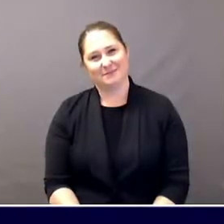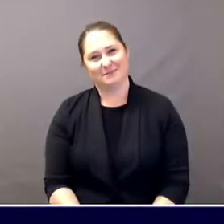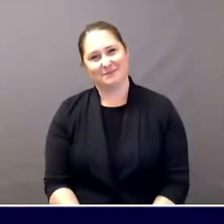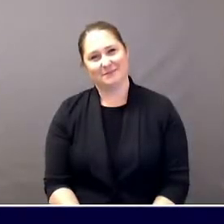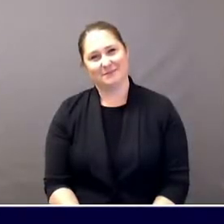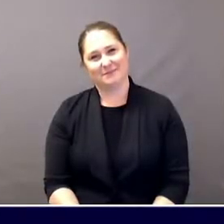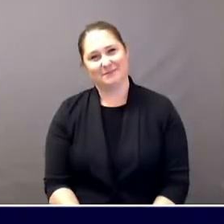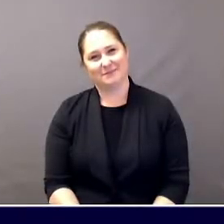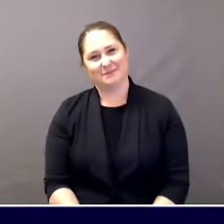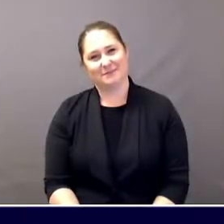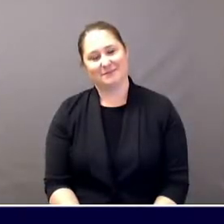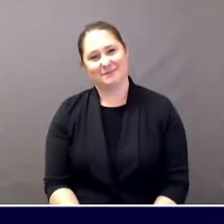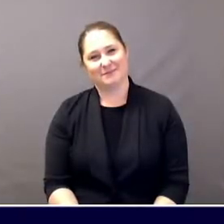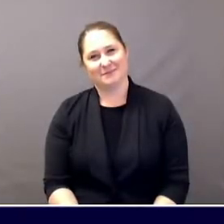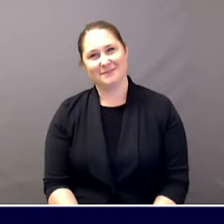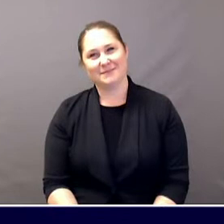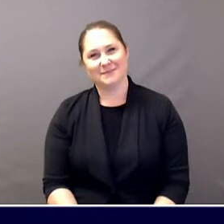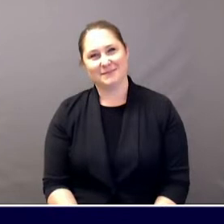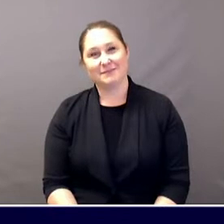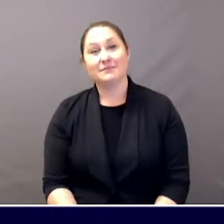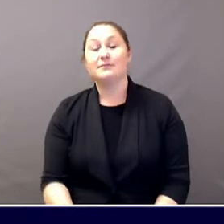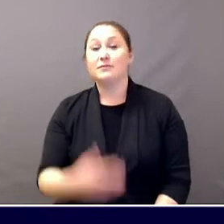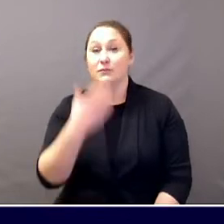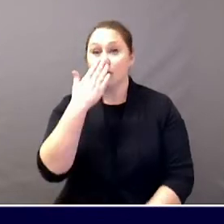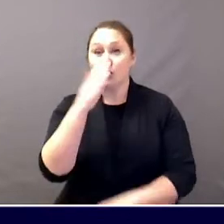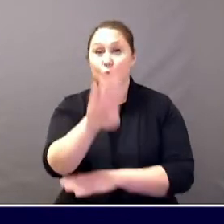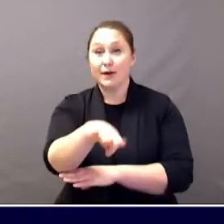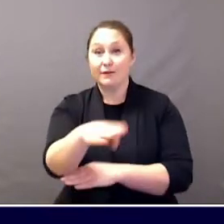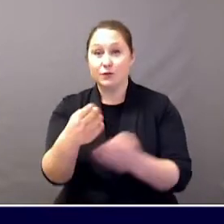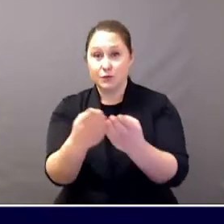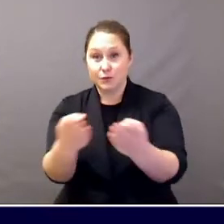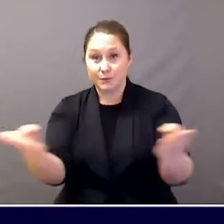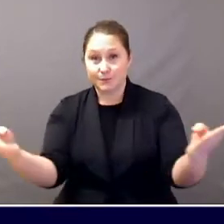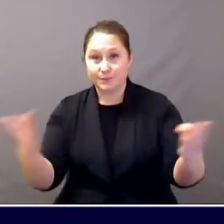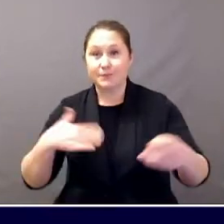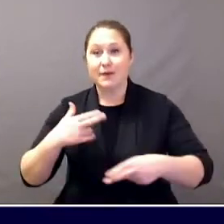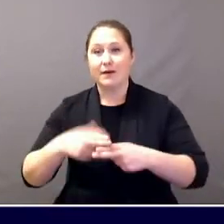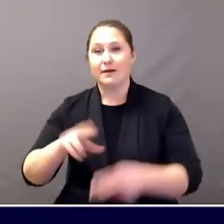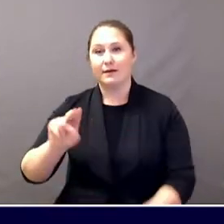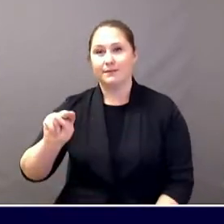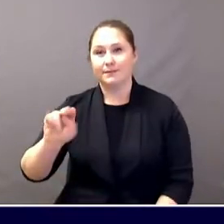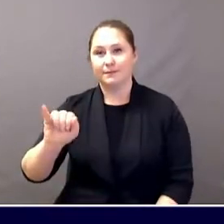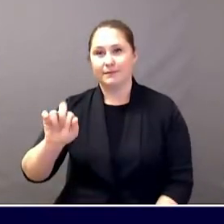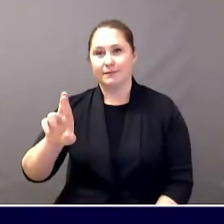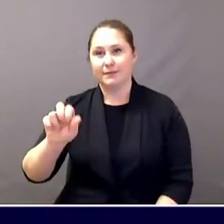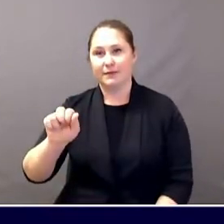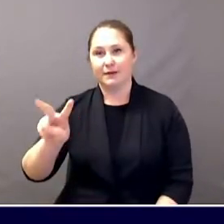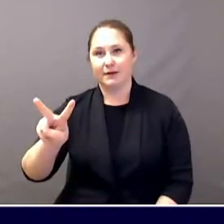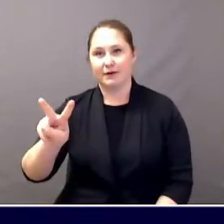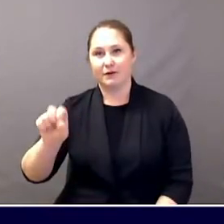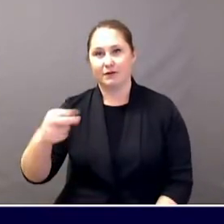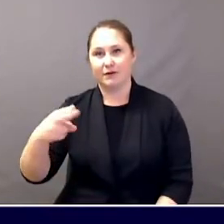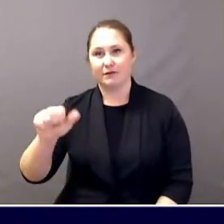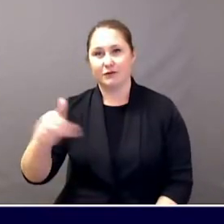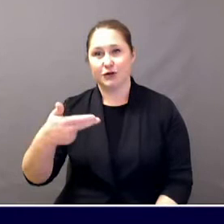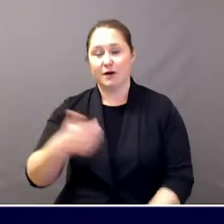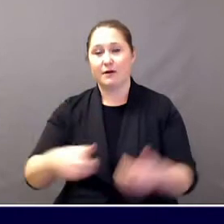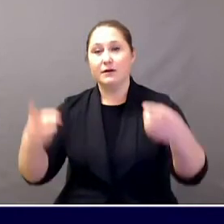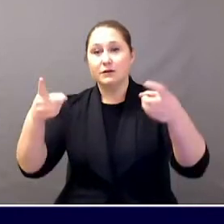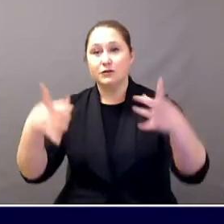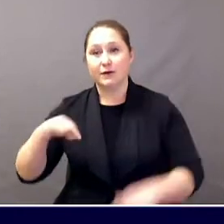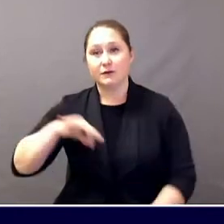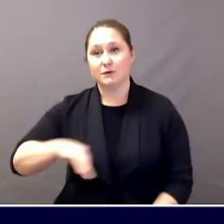just shut this down. Good afternoon, everyone. I'm Nirav Shah, the director of the Maine Center for Disease Control and